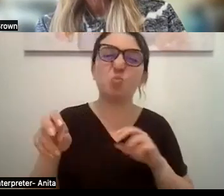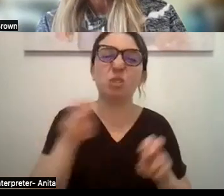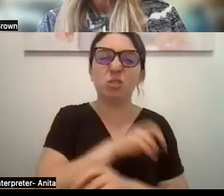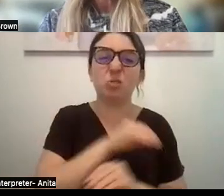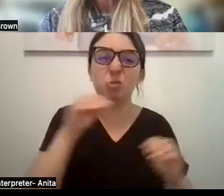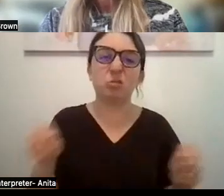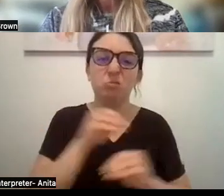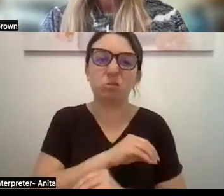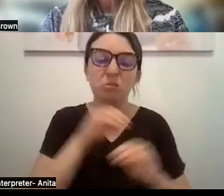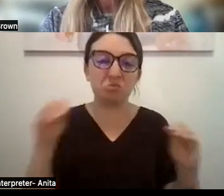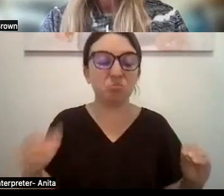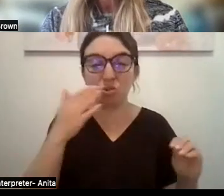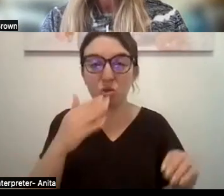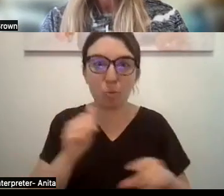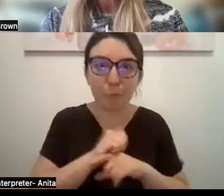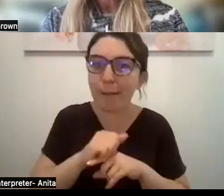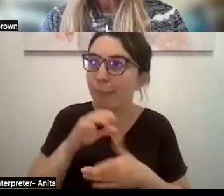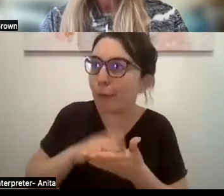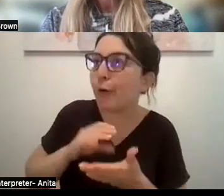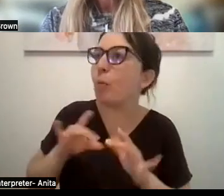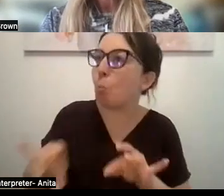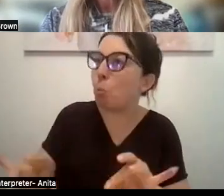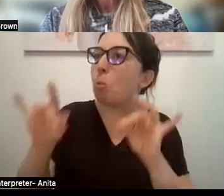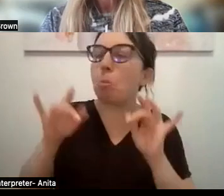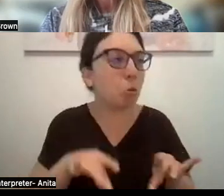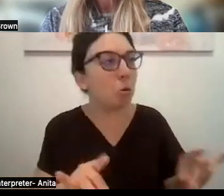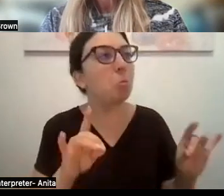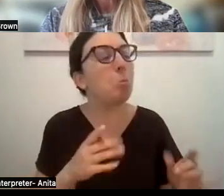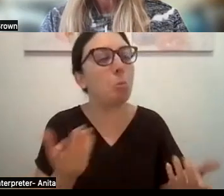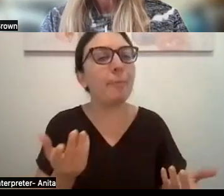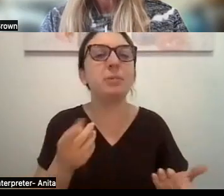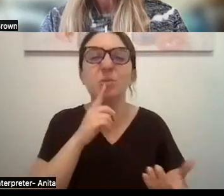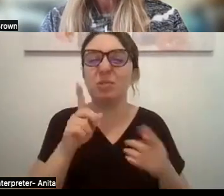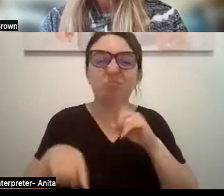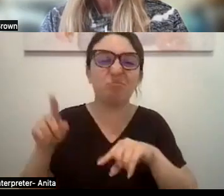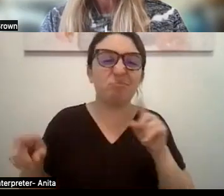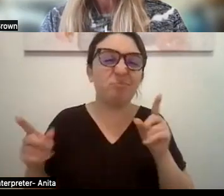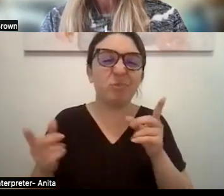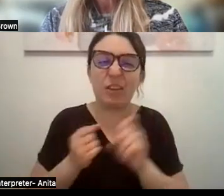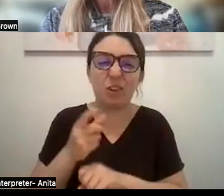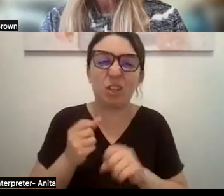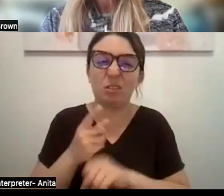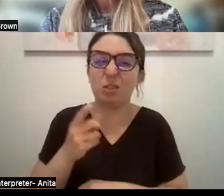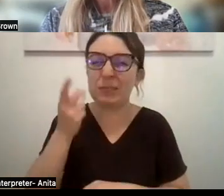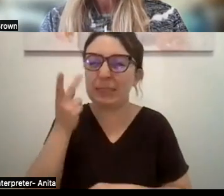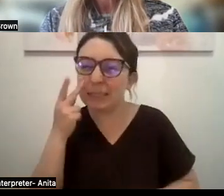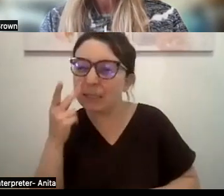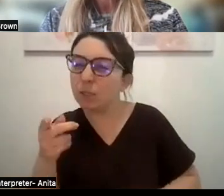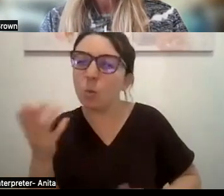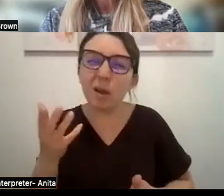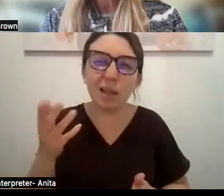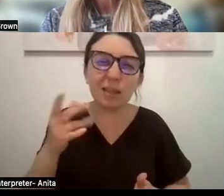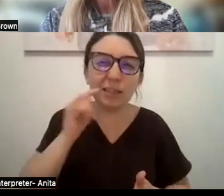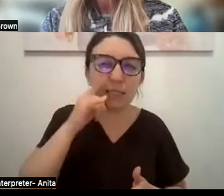getting some good practice in. So it varies from year to year, because we always go on the kids' needs and what we